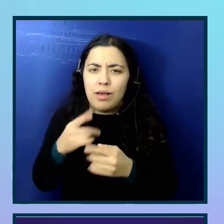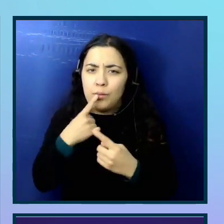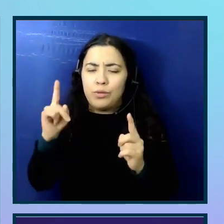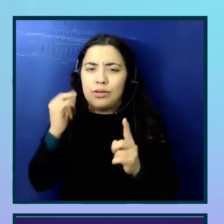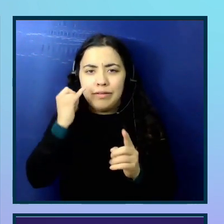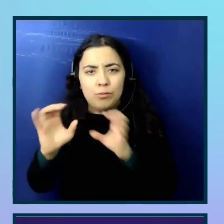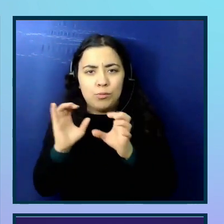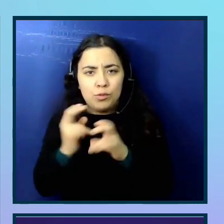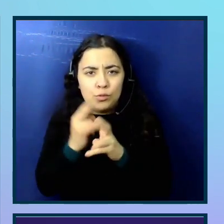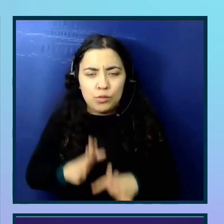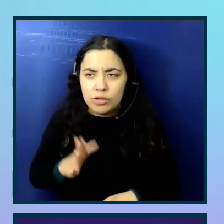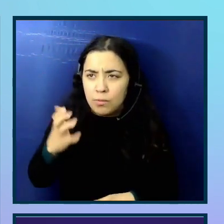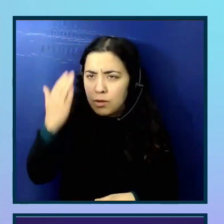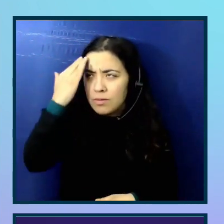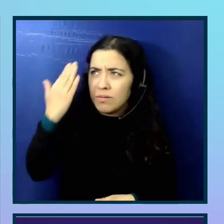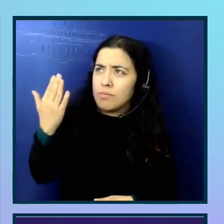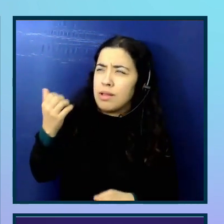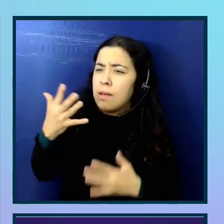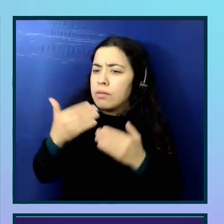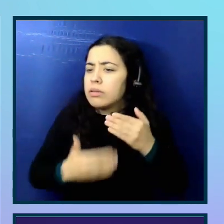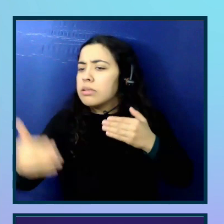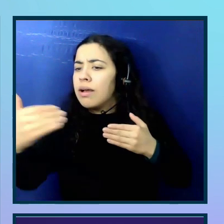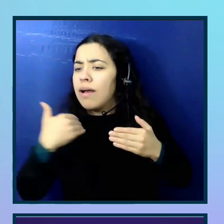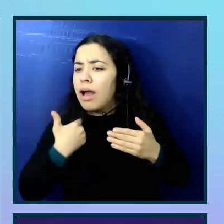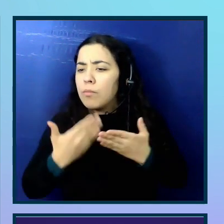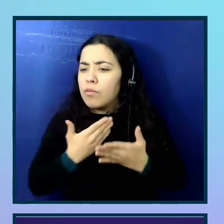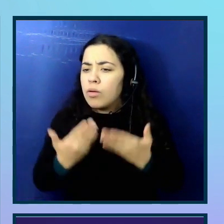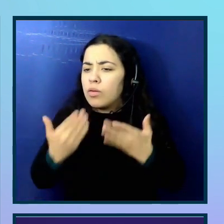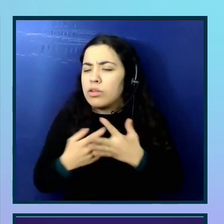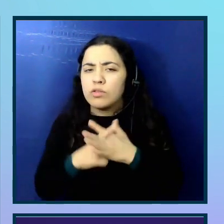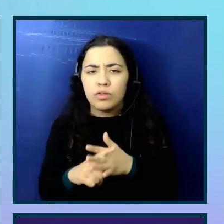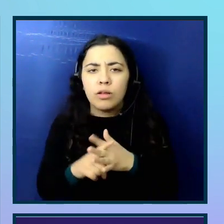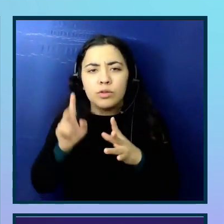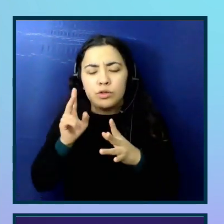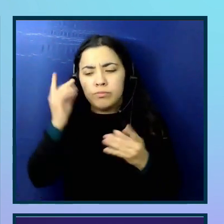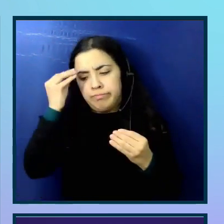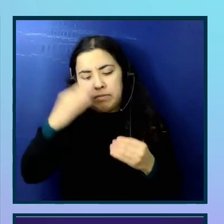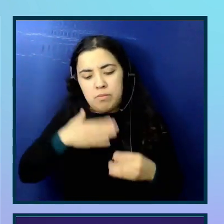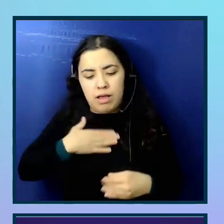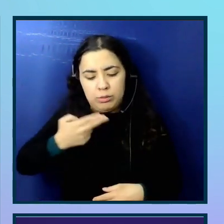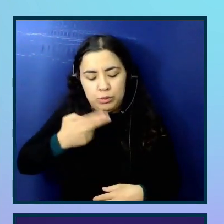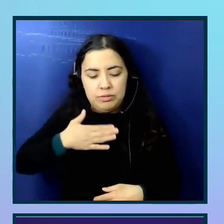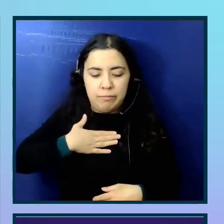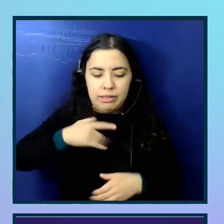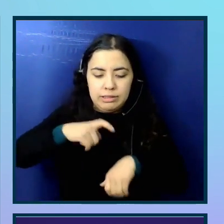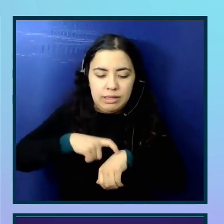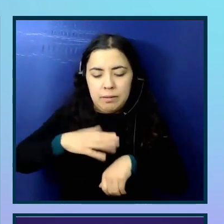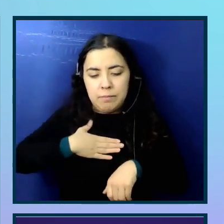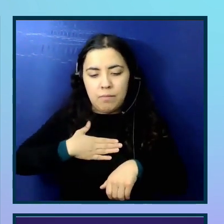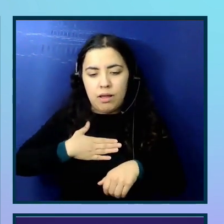users. Users want to know how many steps ahead of time before they get in too deep so they can evaluate their spoons, their time, their bandwidth.